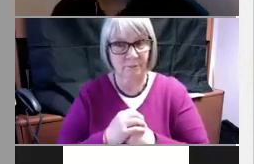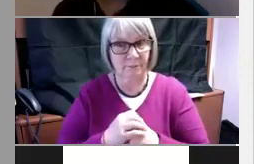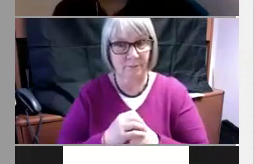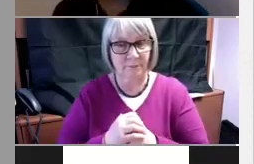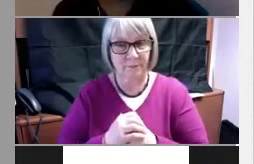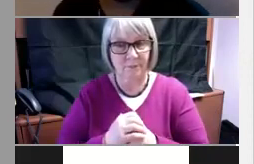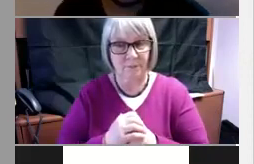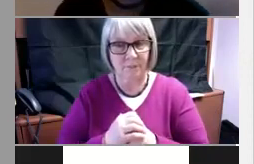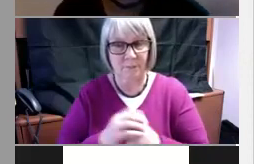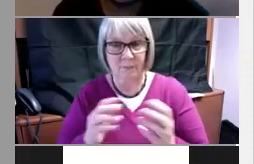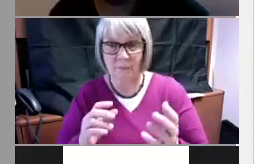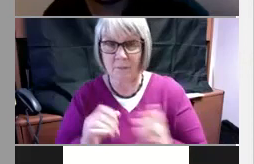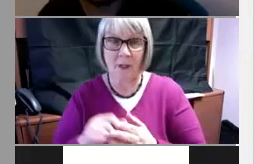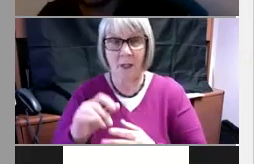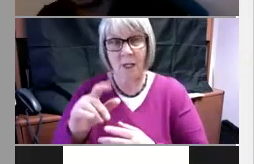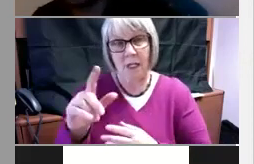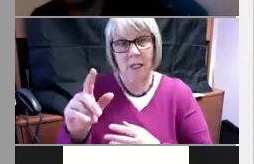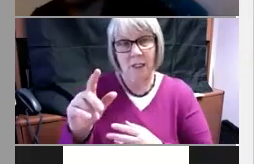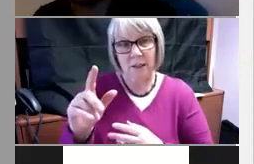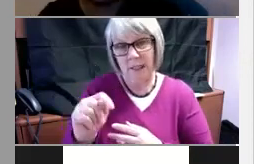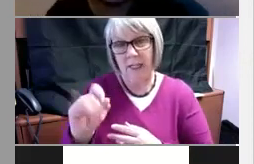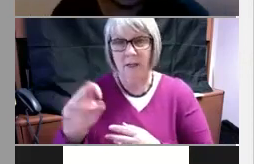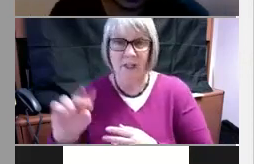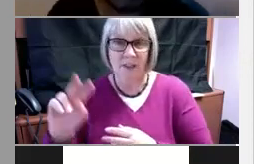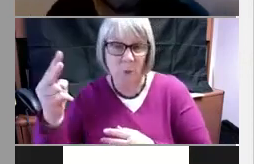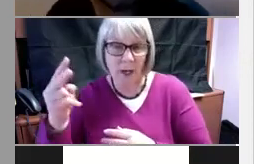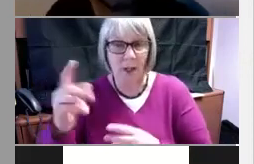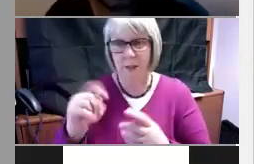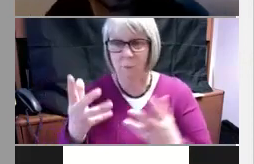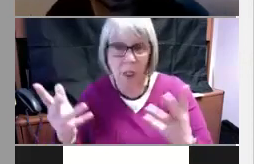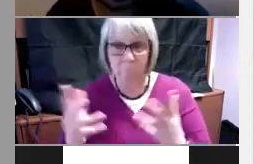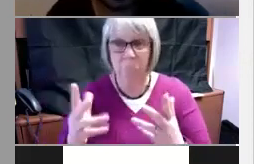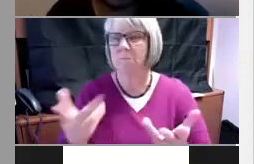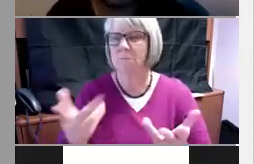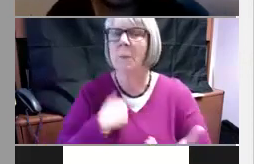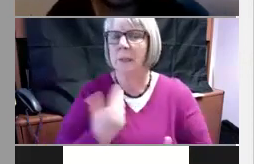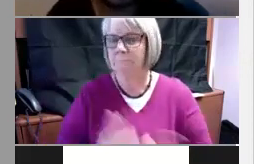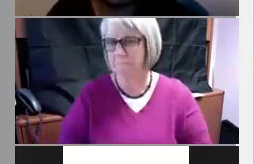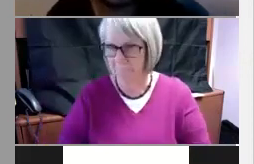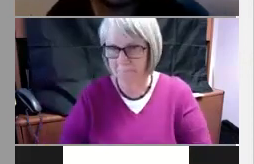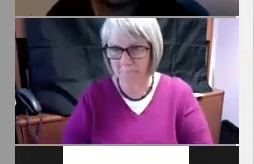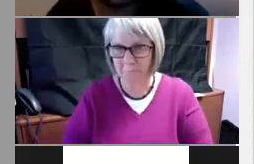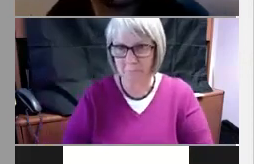Is it t of n squared? Is it t of n log n? Or what is it?